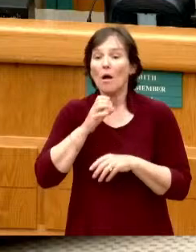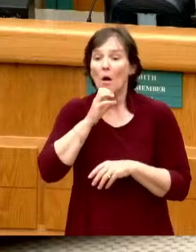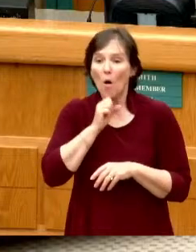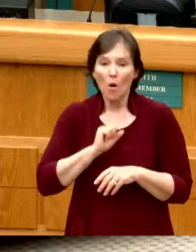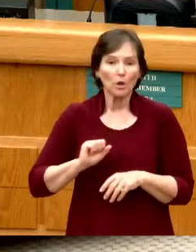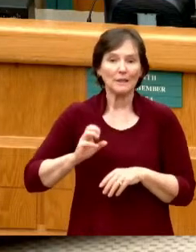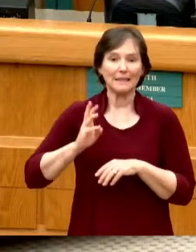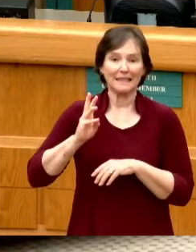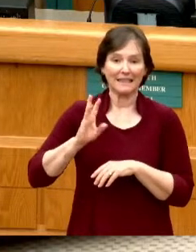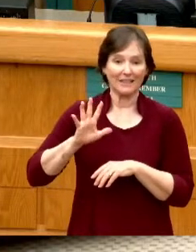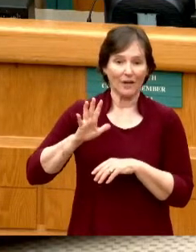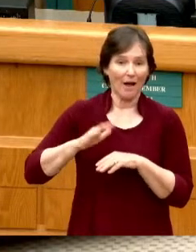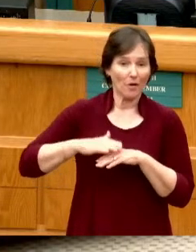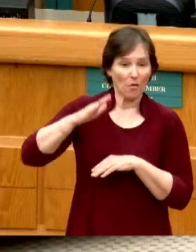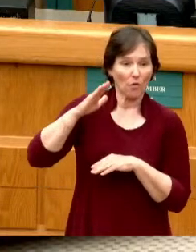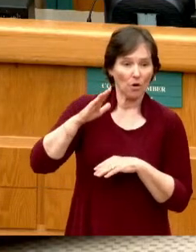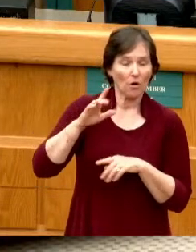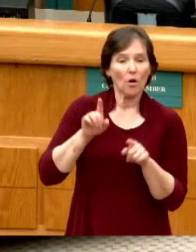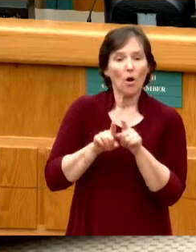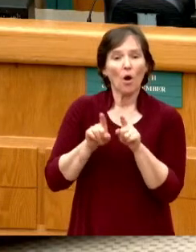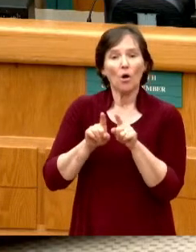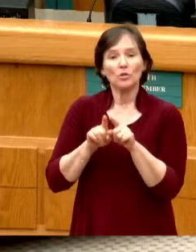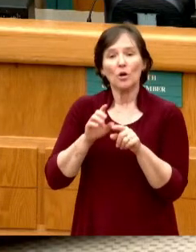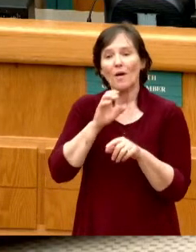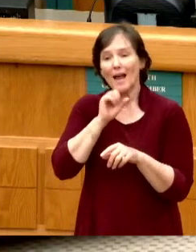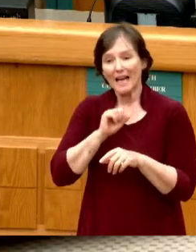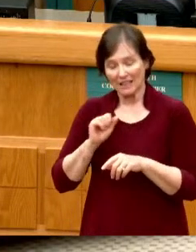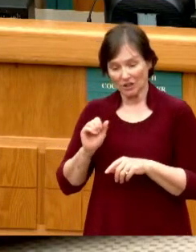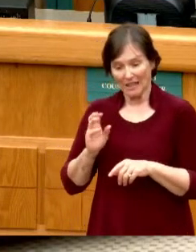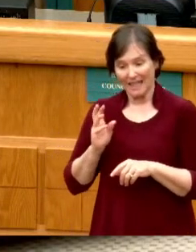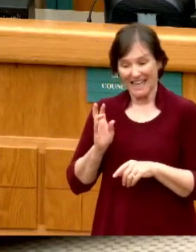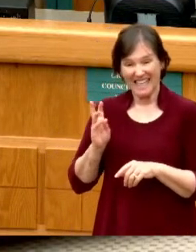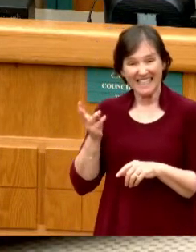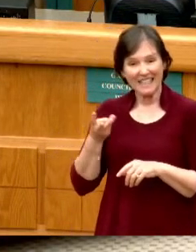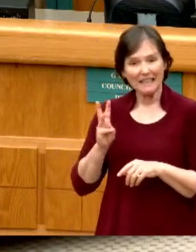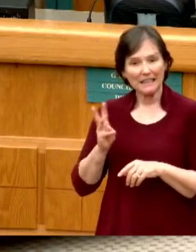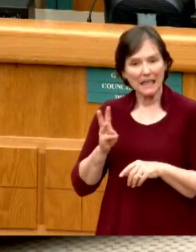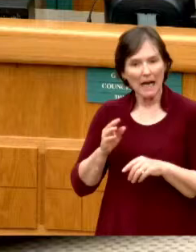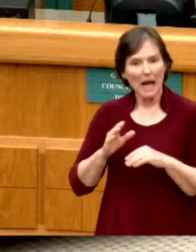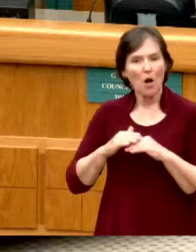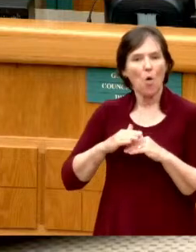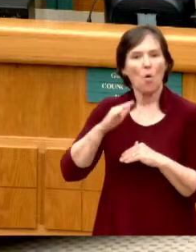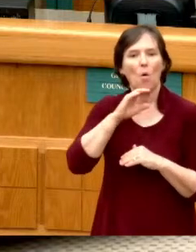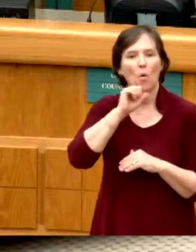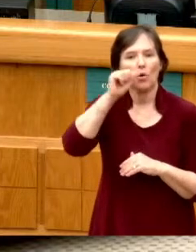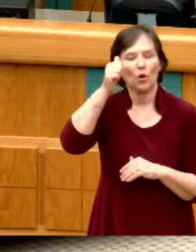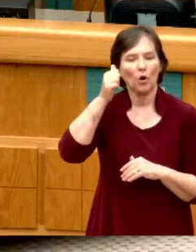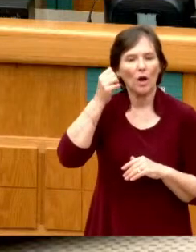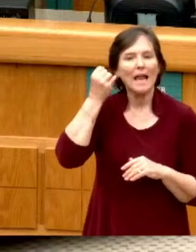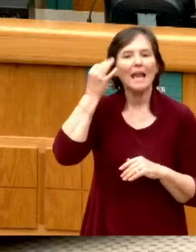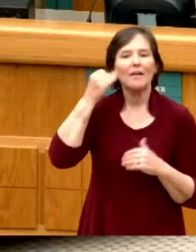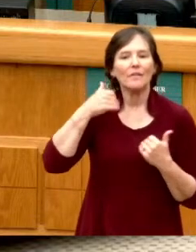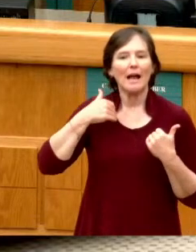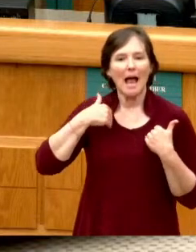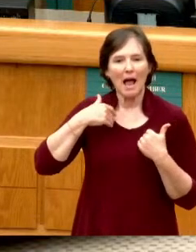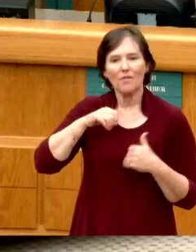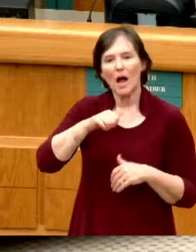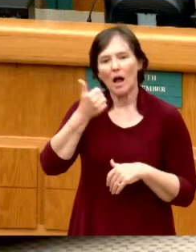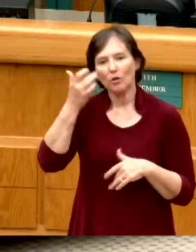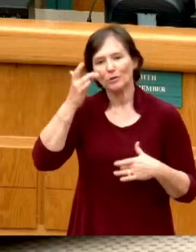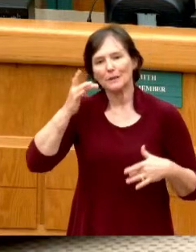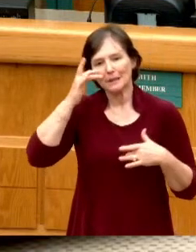years of age and older with a comorbidity or a chronic medical condition that puts them at an increased risk of